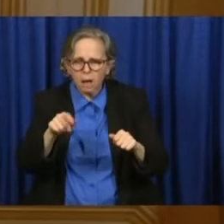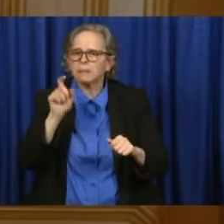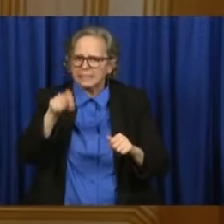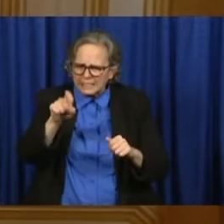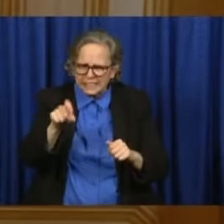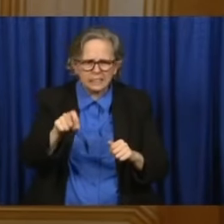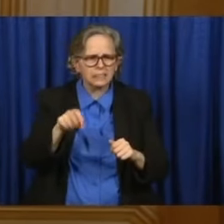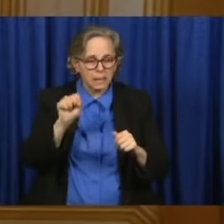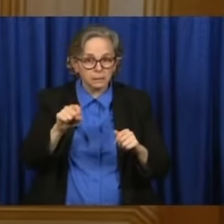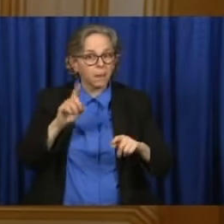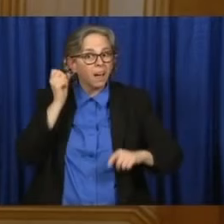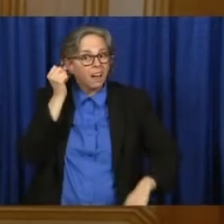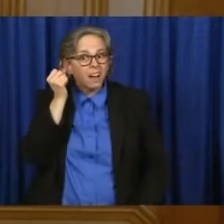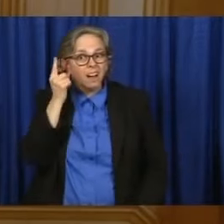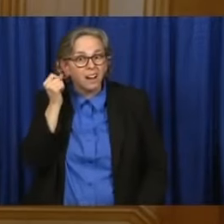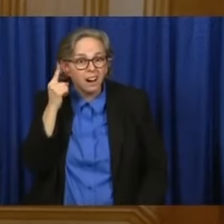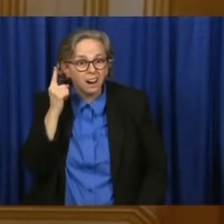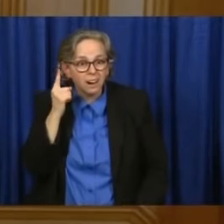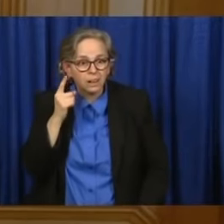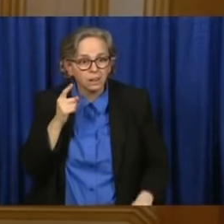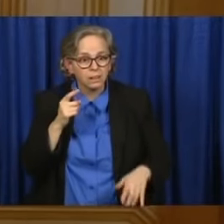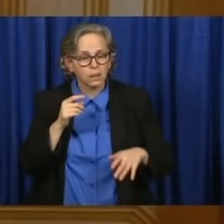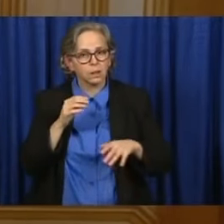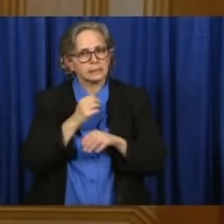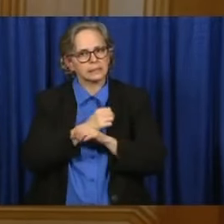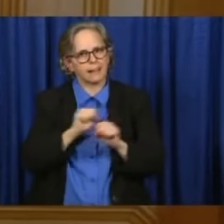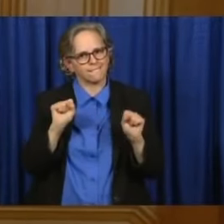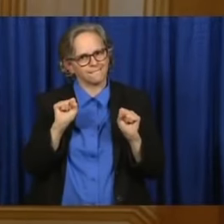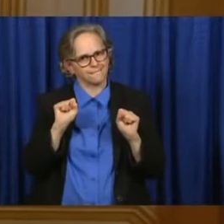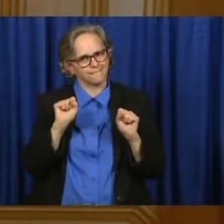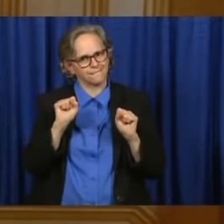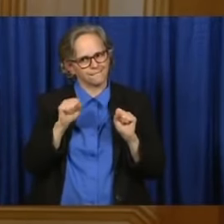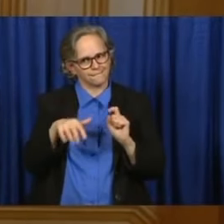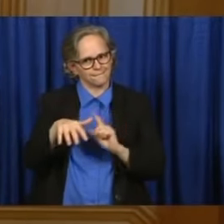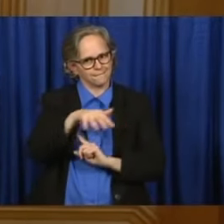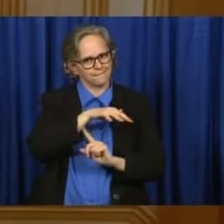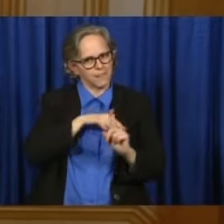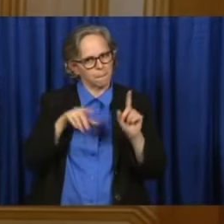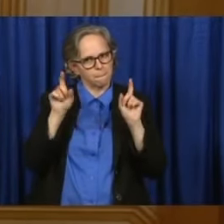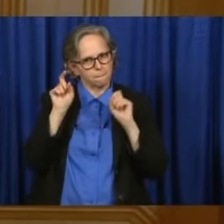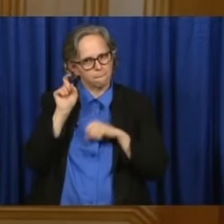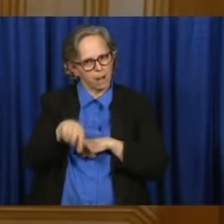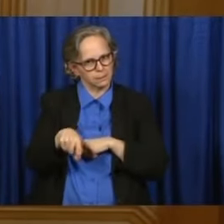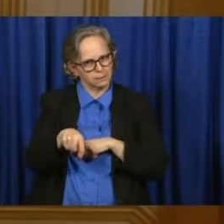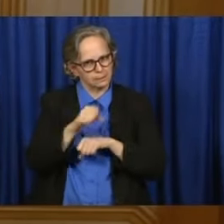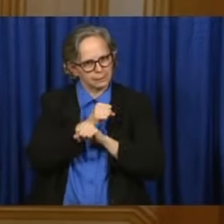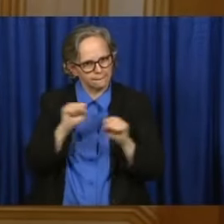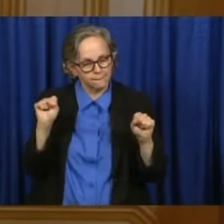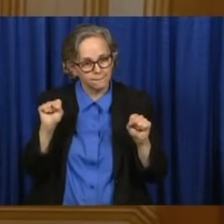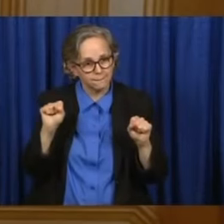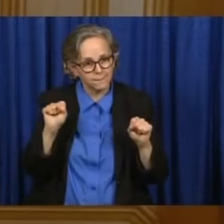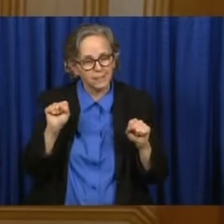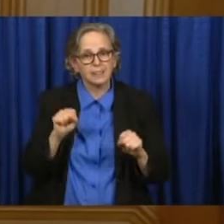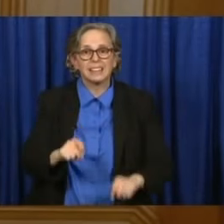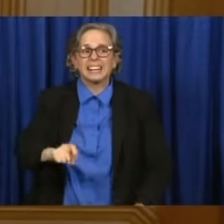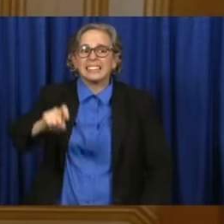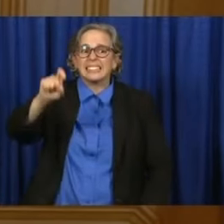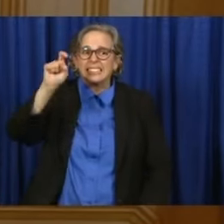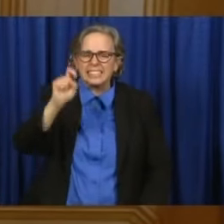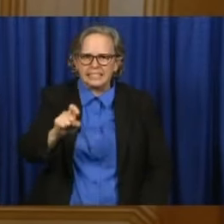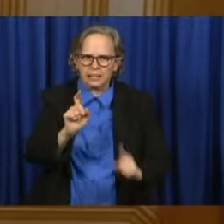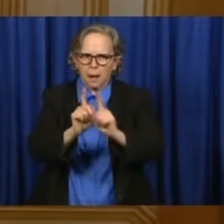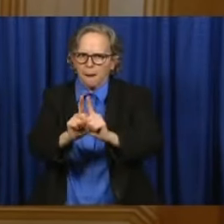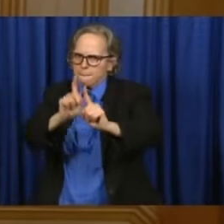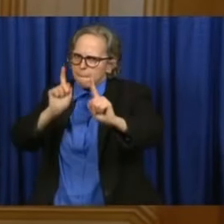But we also need for them to be safe. And we also need for that to be that safe environment.